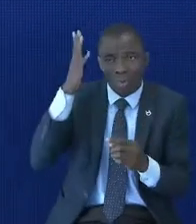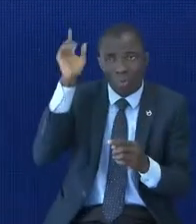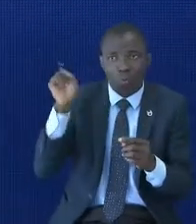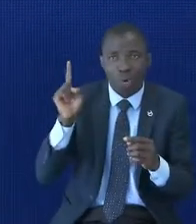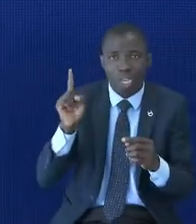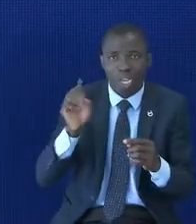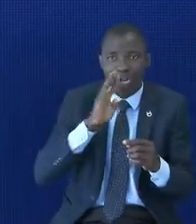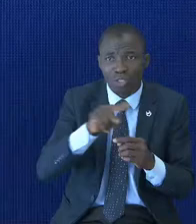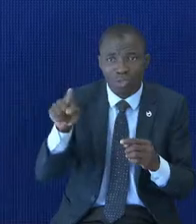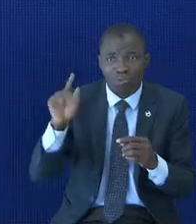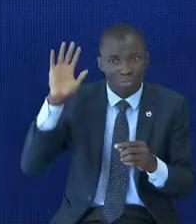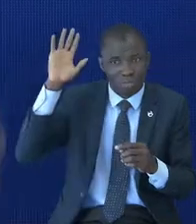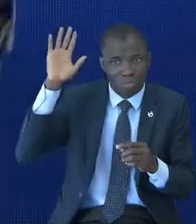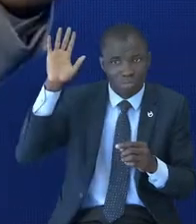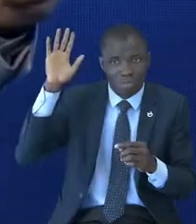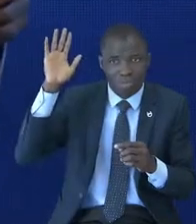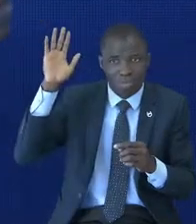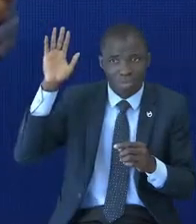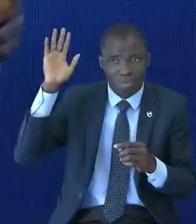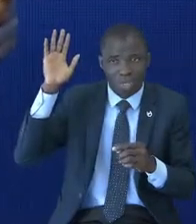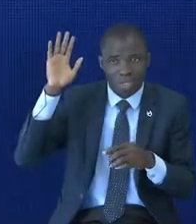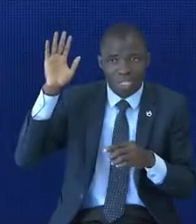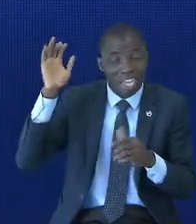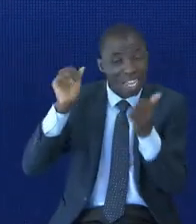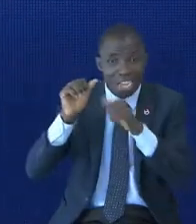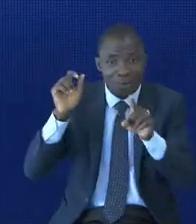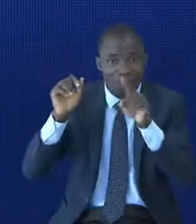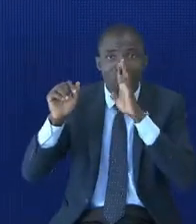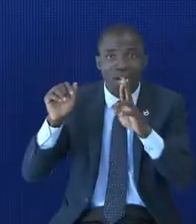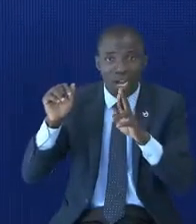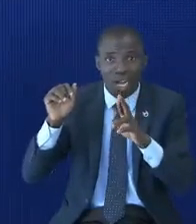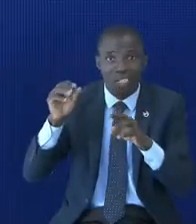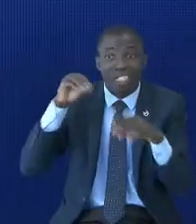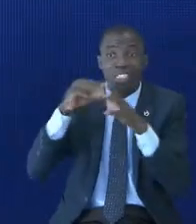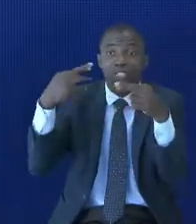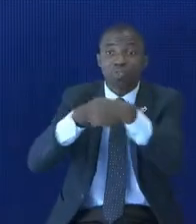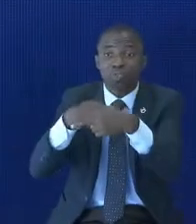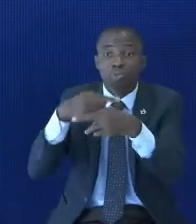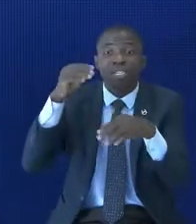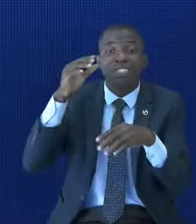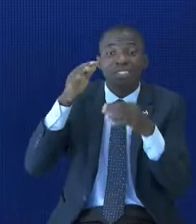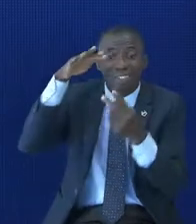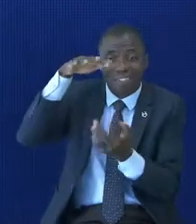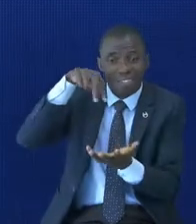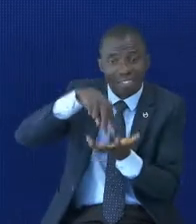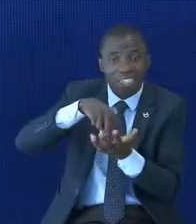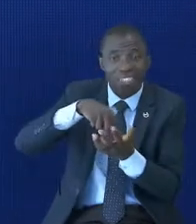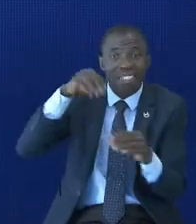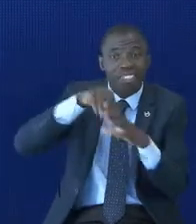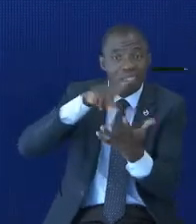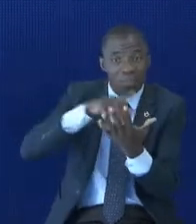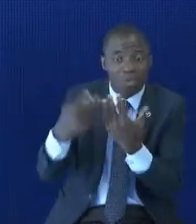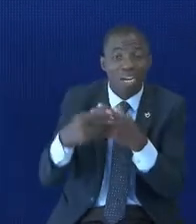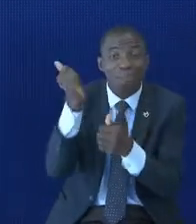Quickly, quickly, quickly. On the right, at the left, in the front, at the center, at the back, online, anywhere you